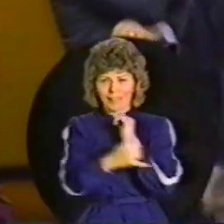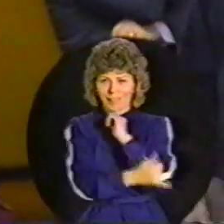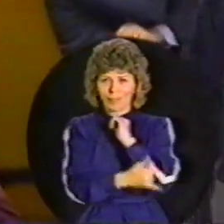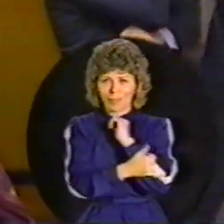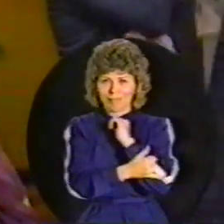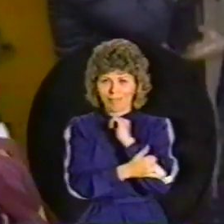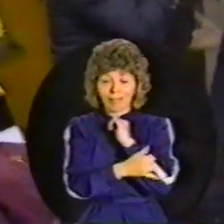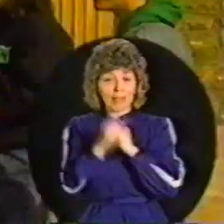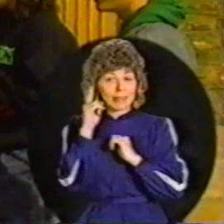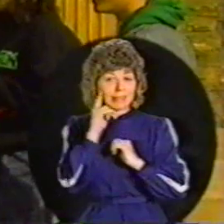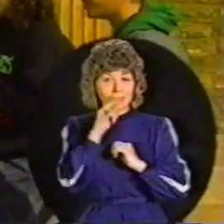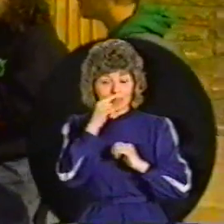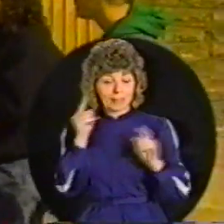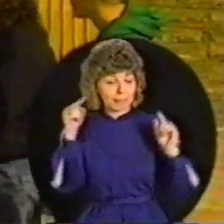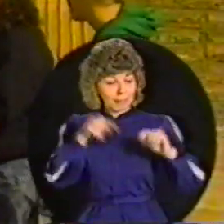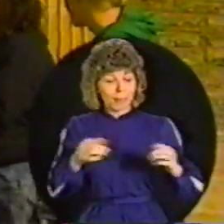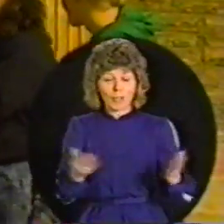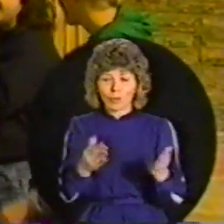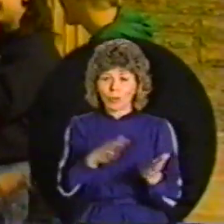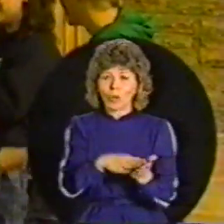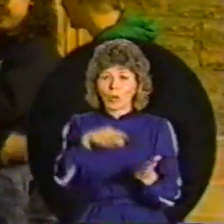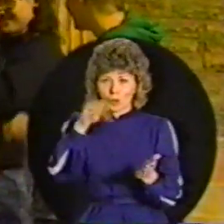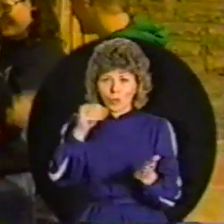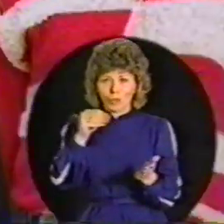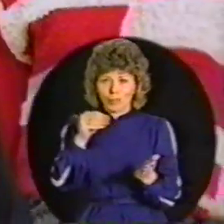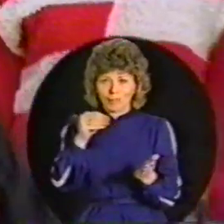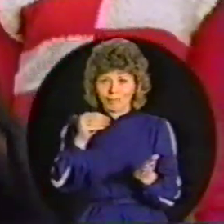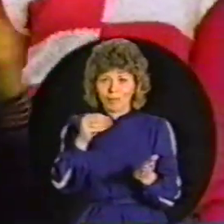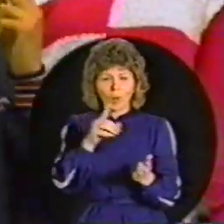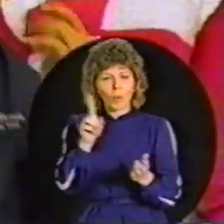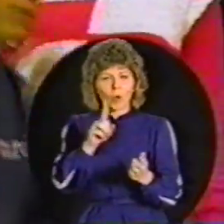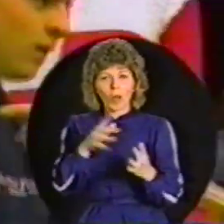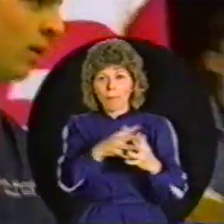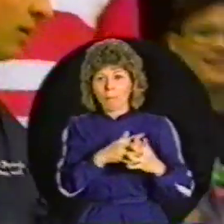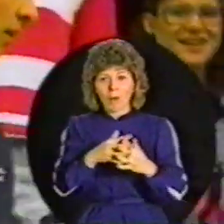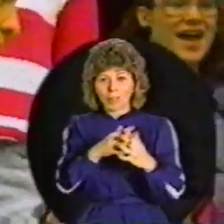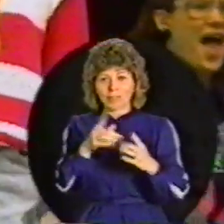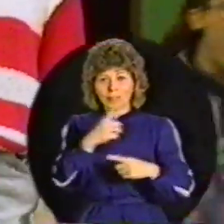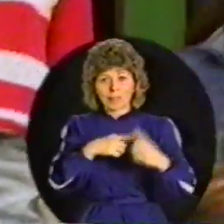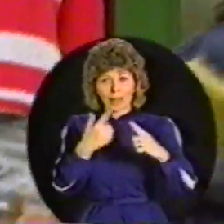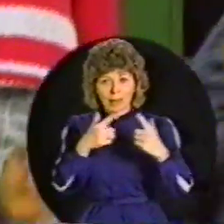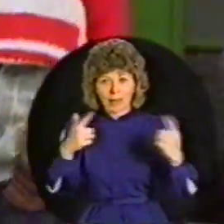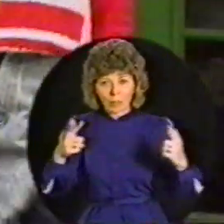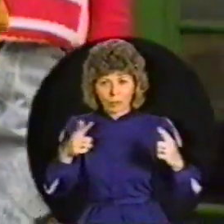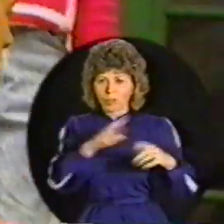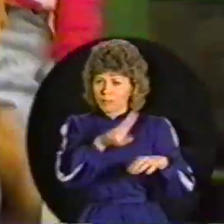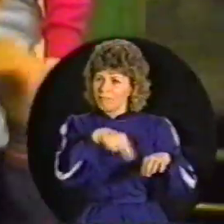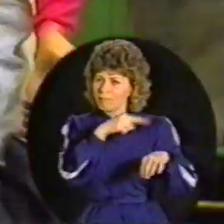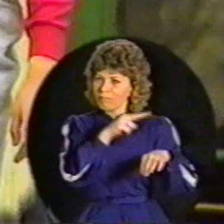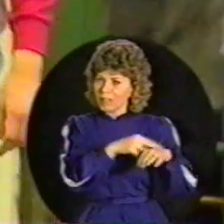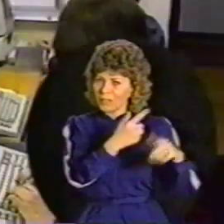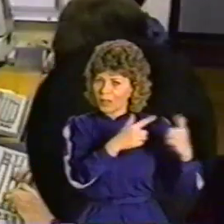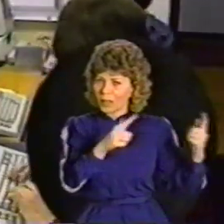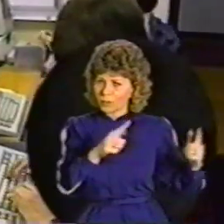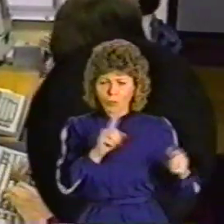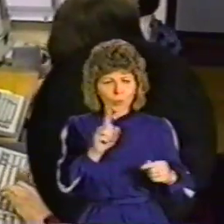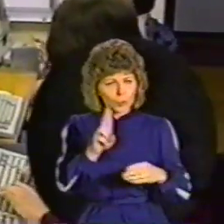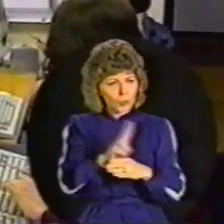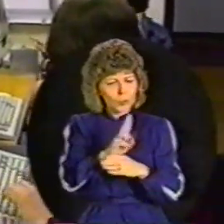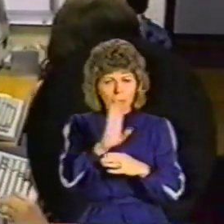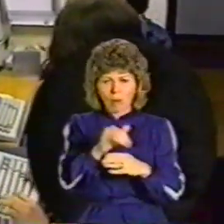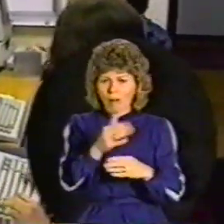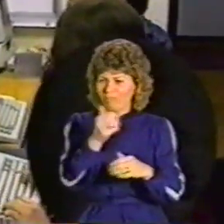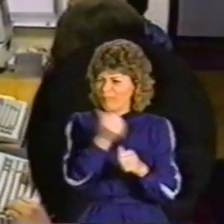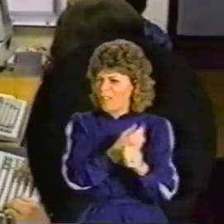Deaf kids come here to learn and live on a campus-like setting where American Sign Language, the native language of the deaf, is used by